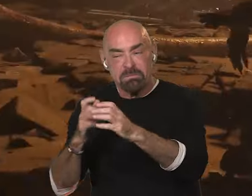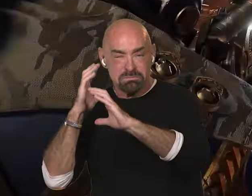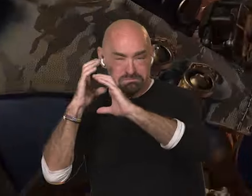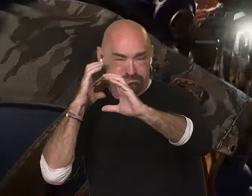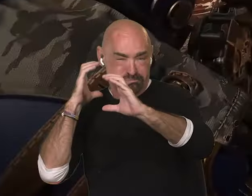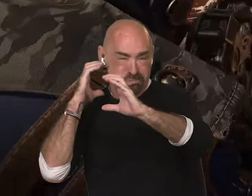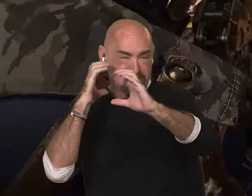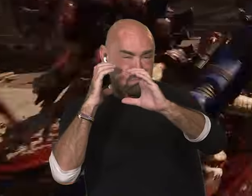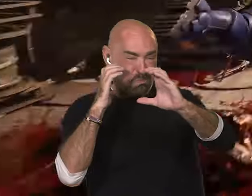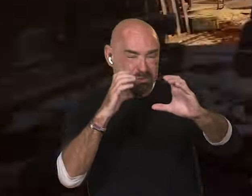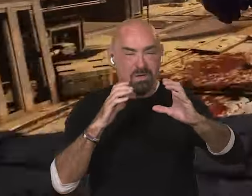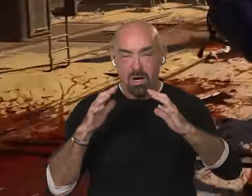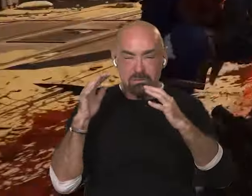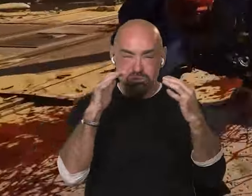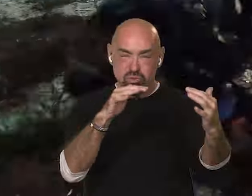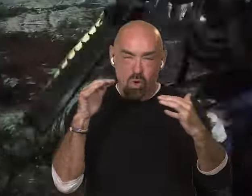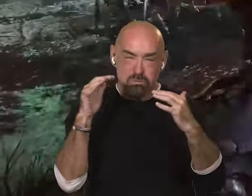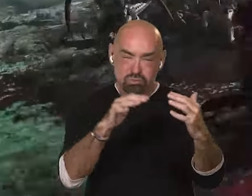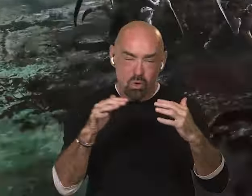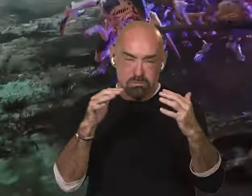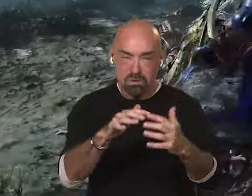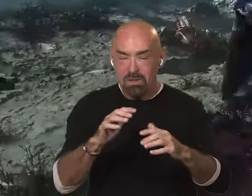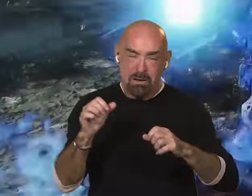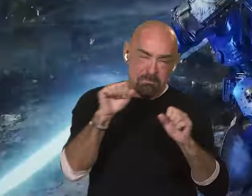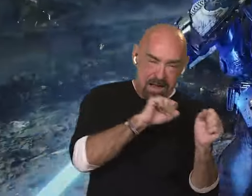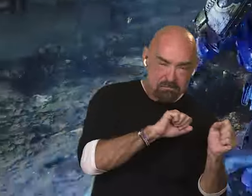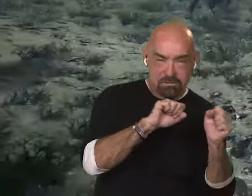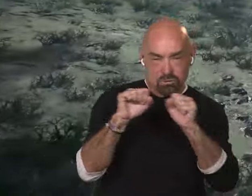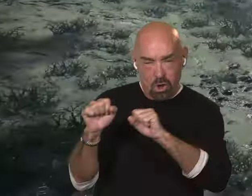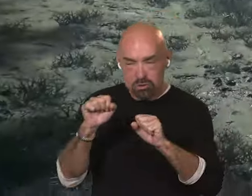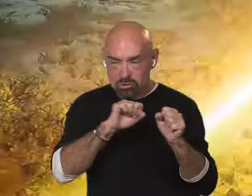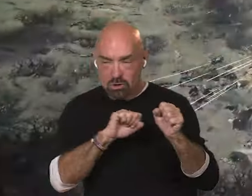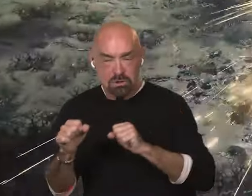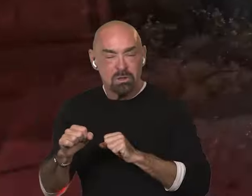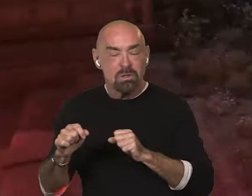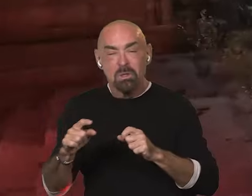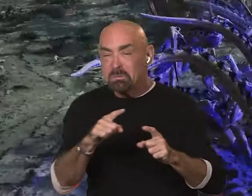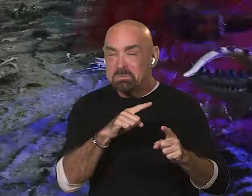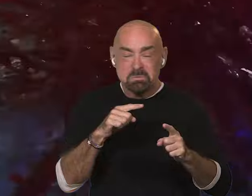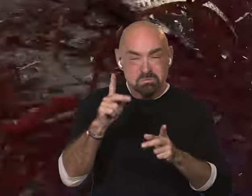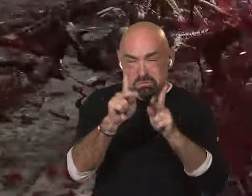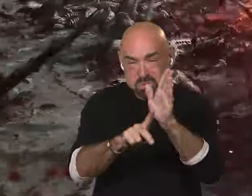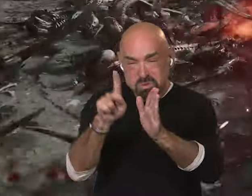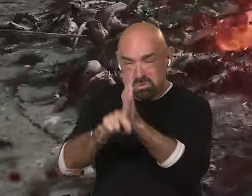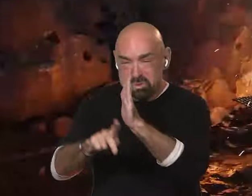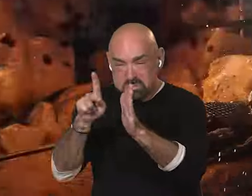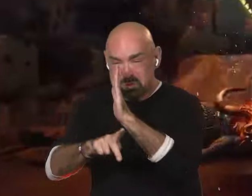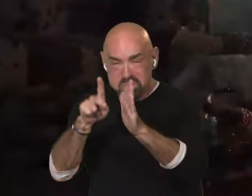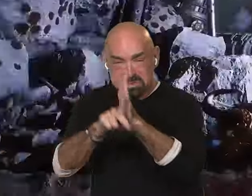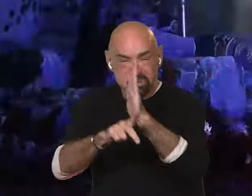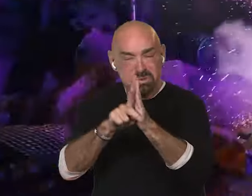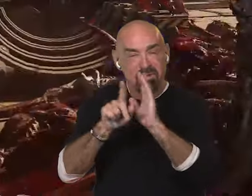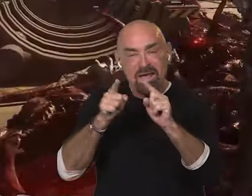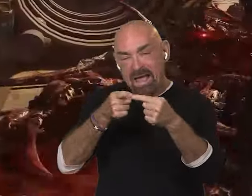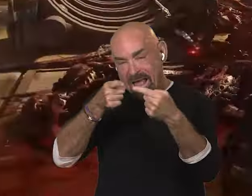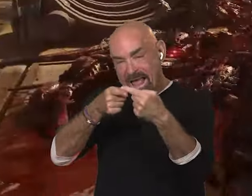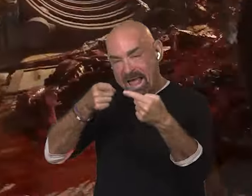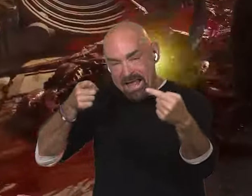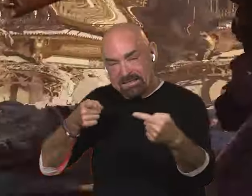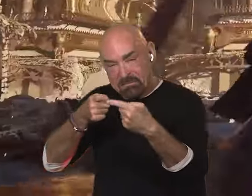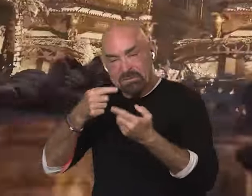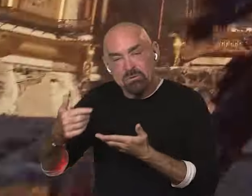blends over-the-shoulder shooting with a deep melee brawling system, allowing you to parry, dodge, pull off brutal combos, and